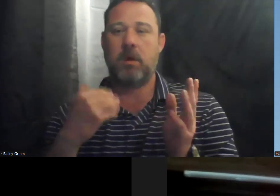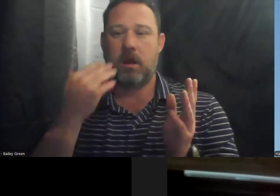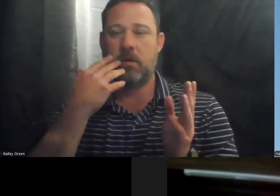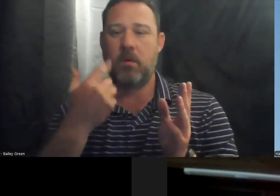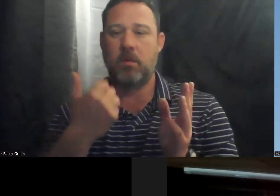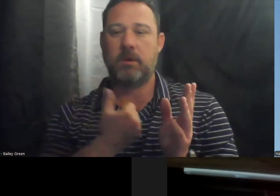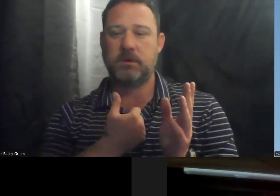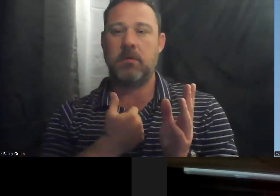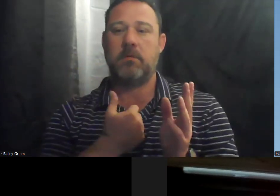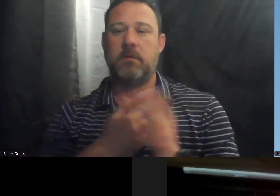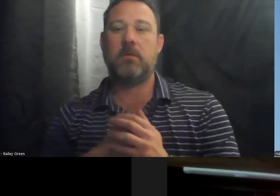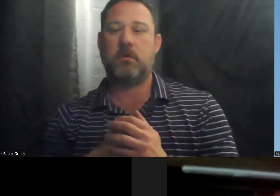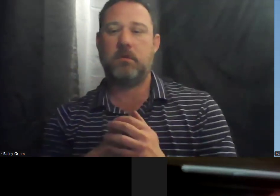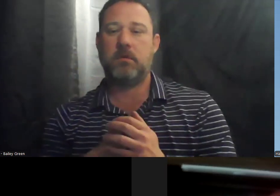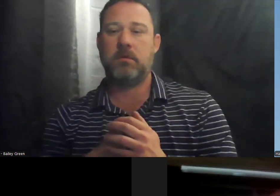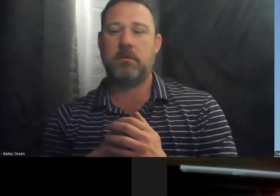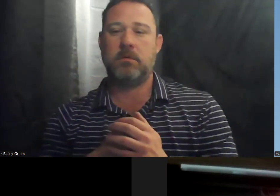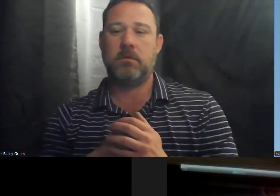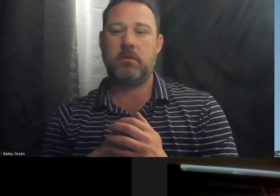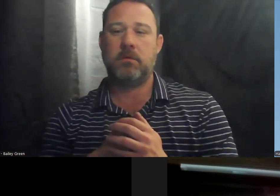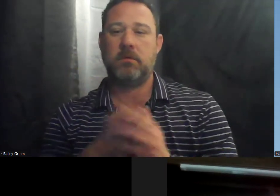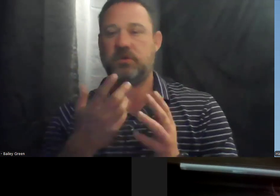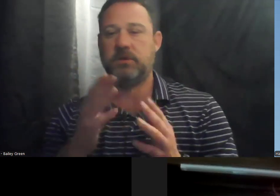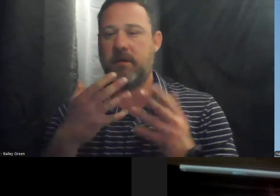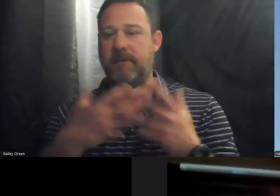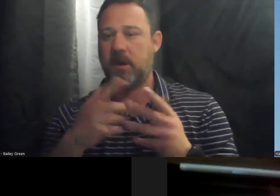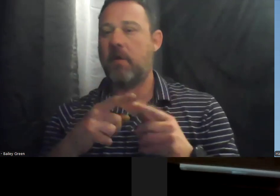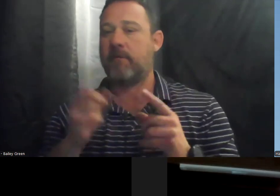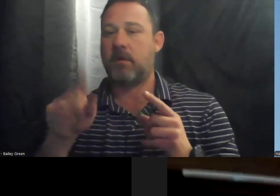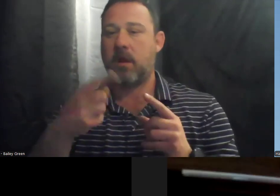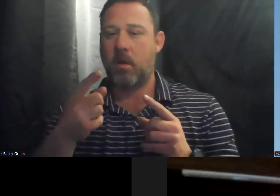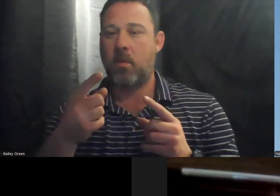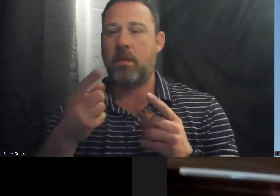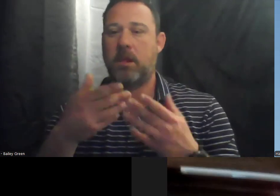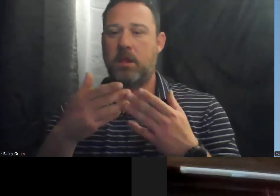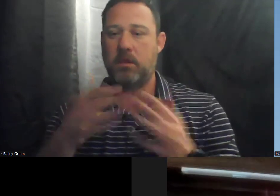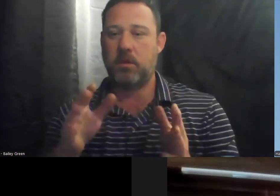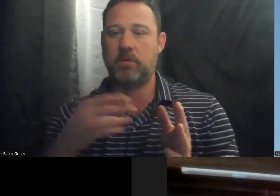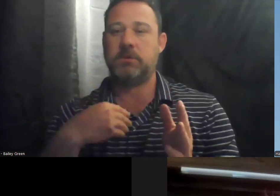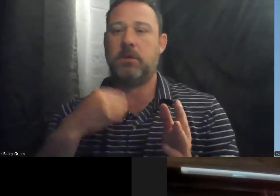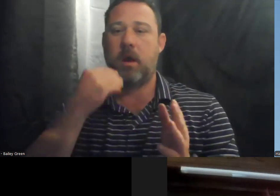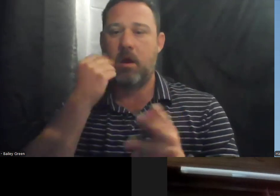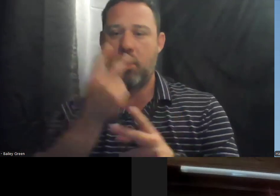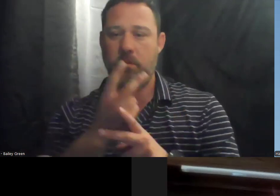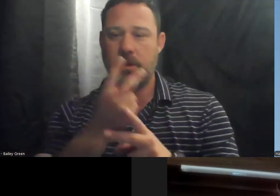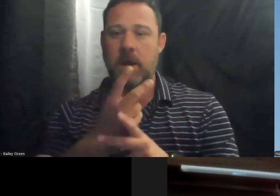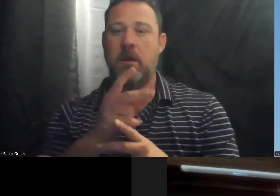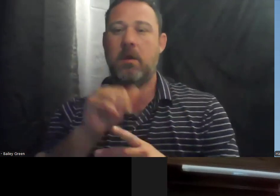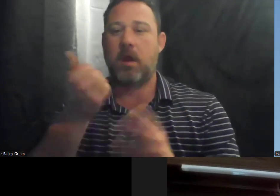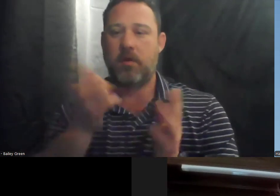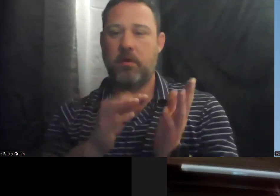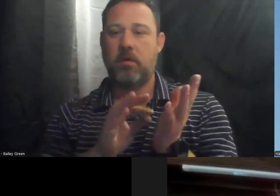it's just put a general fear of not only losing my home care and other